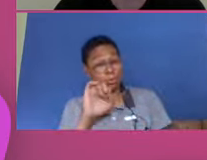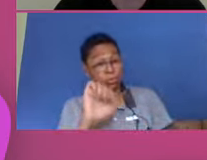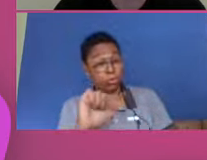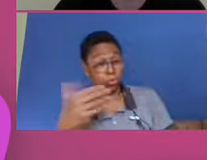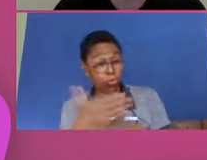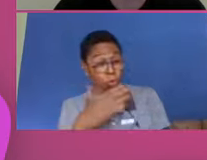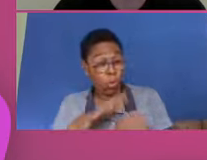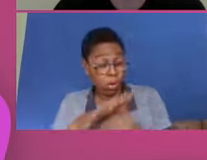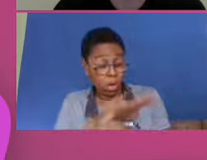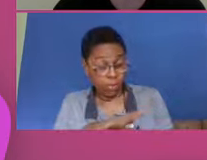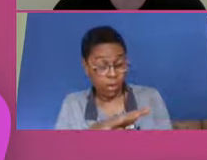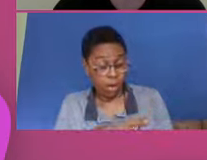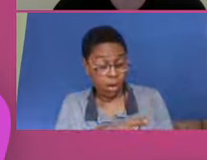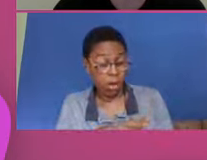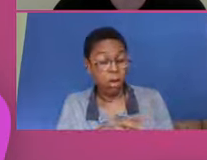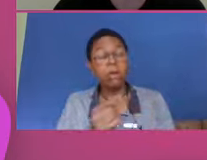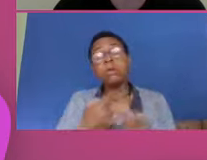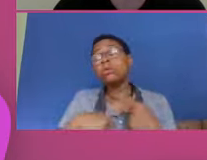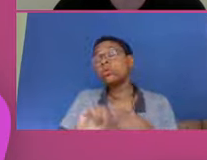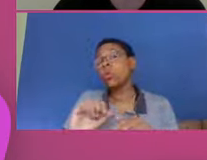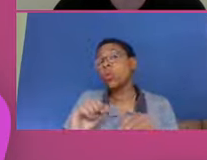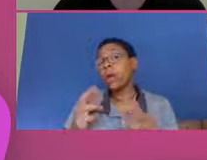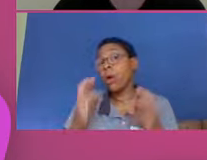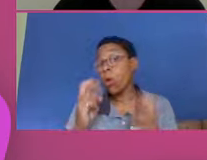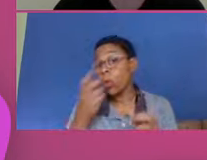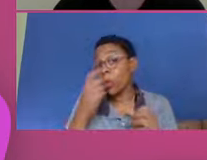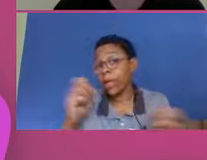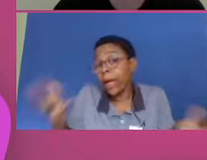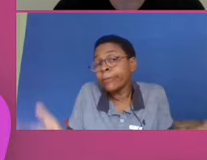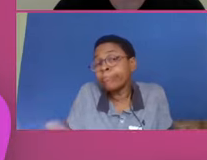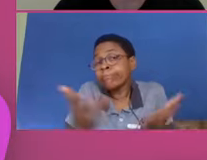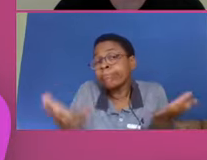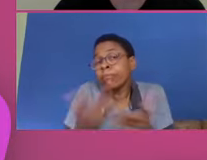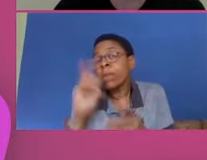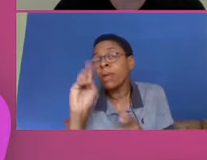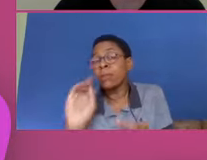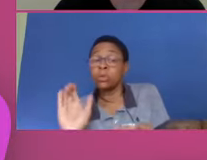help everyone return to dance safely.